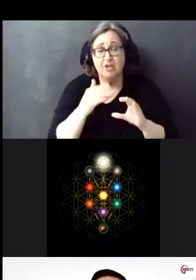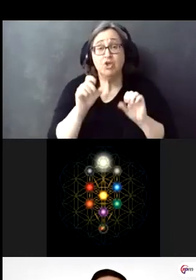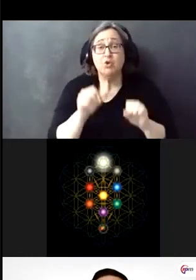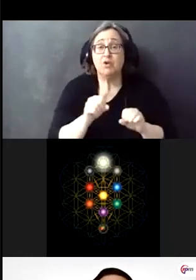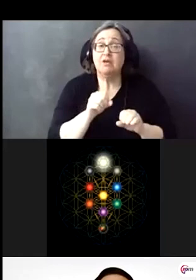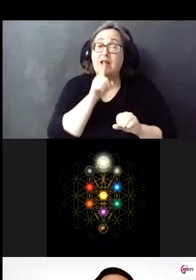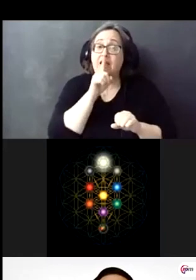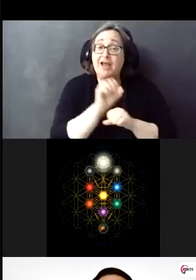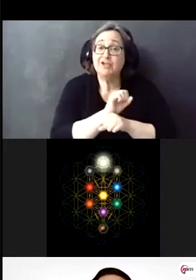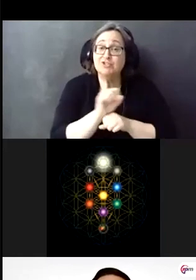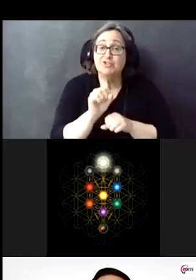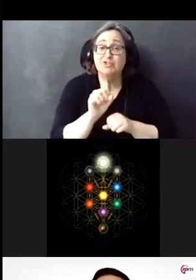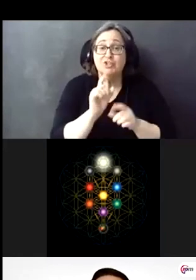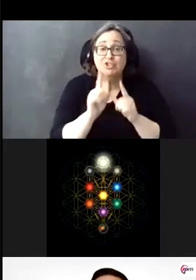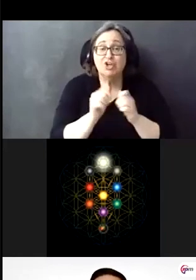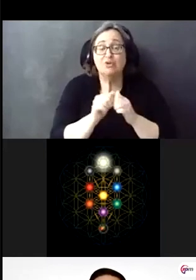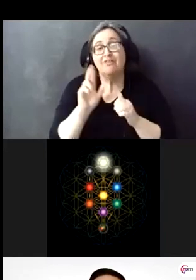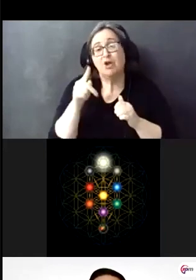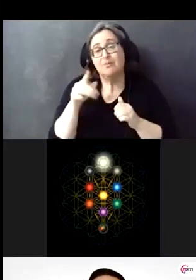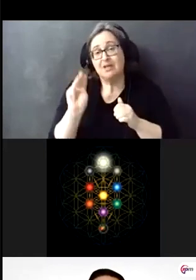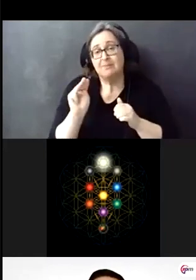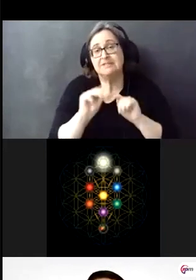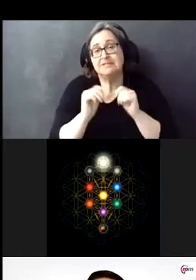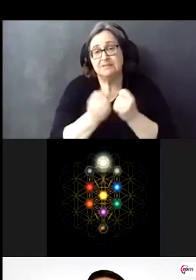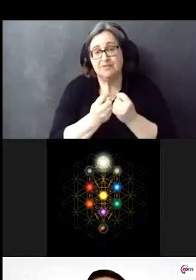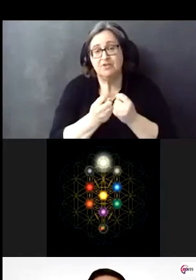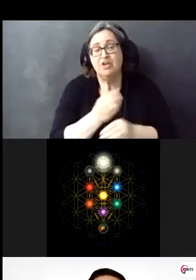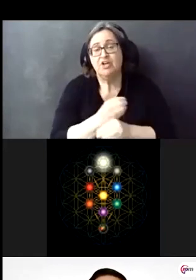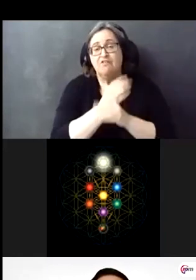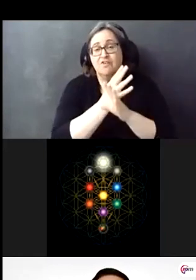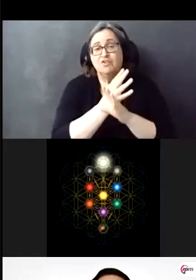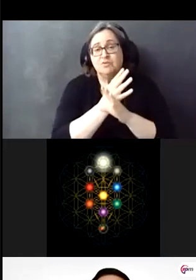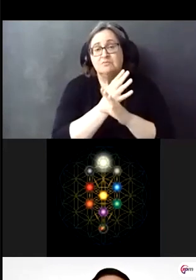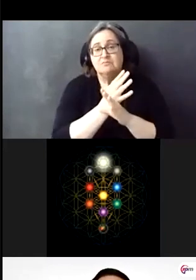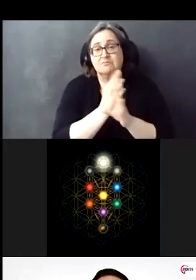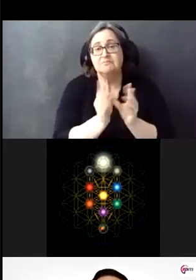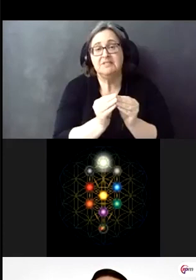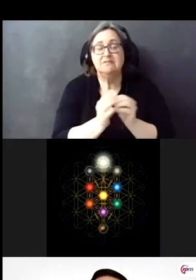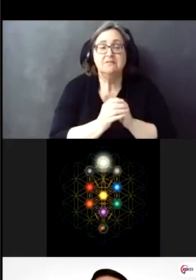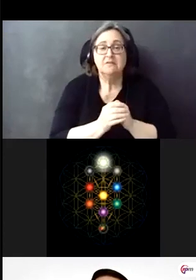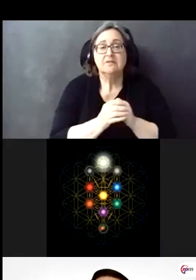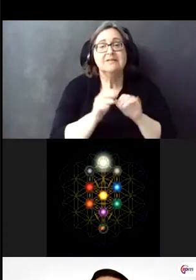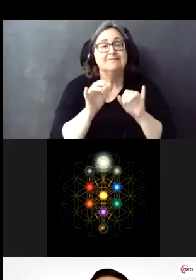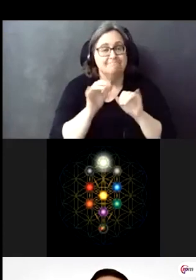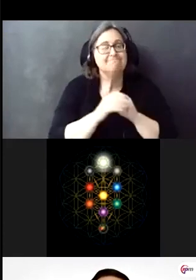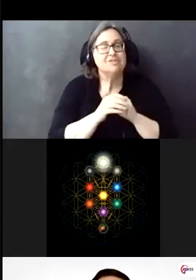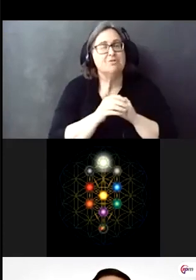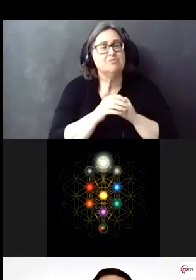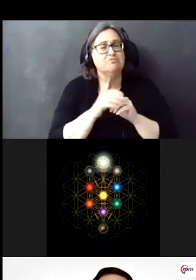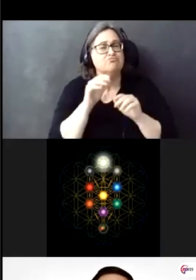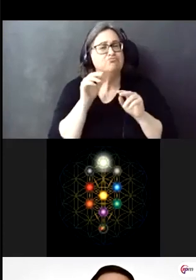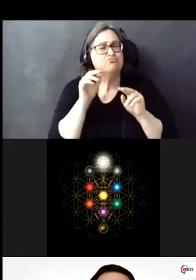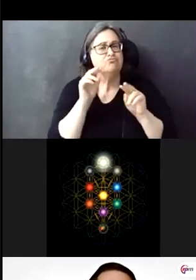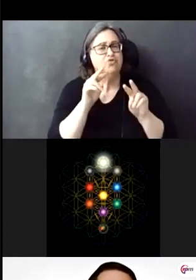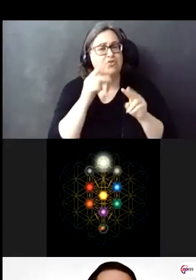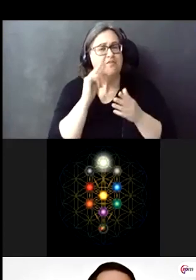talk to the RPM team in a virtual setting. So stay tuned for those as well if you're not